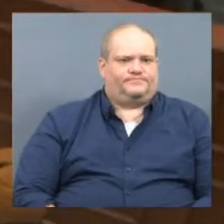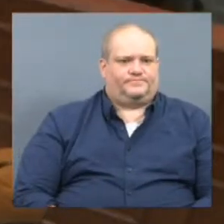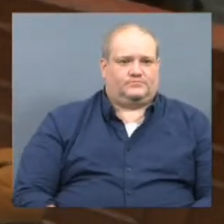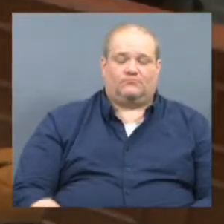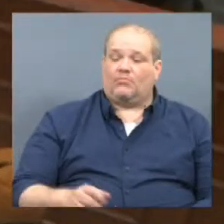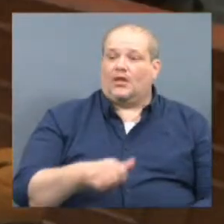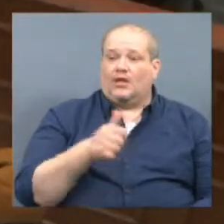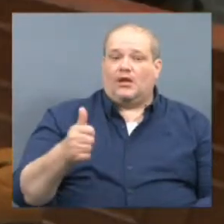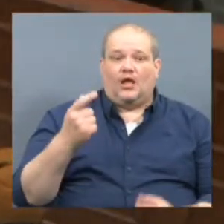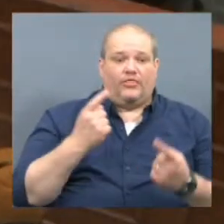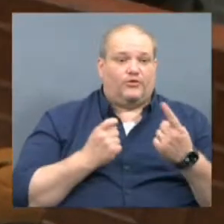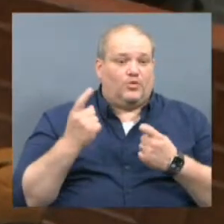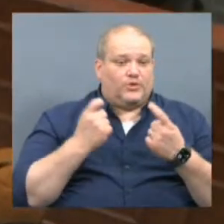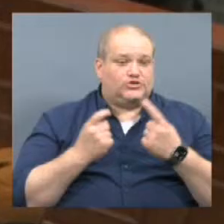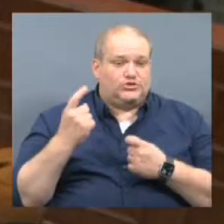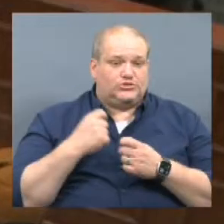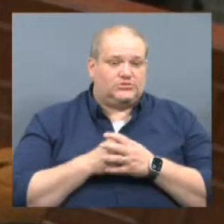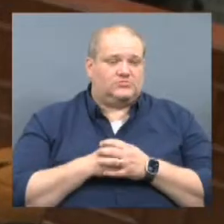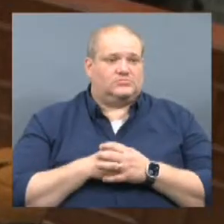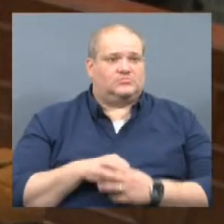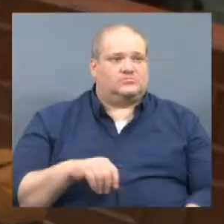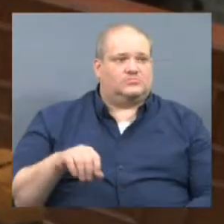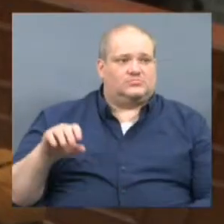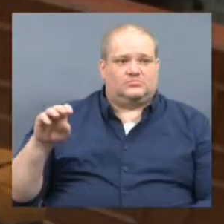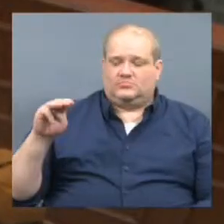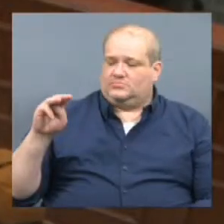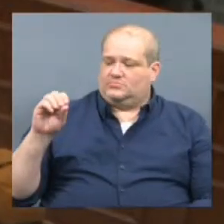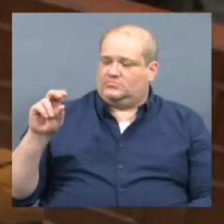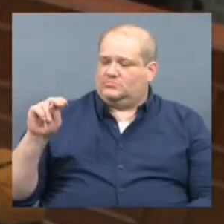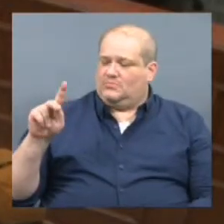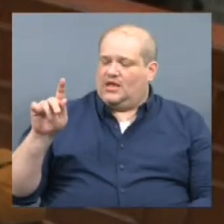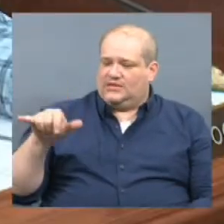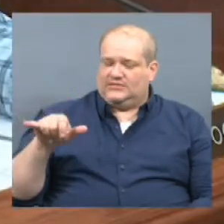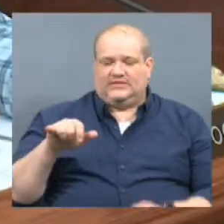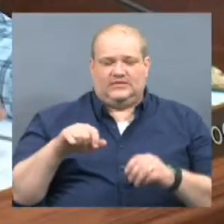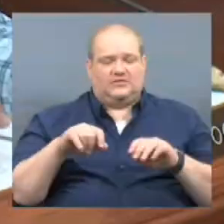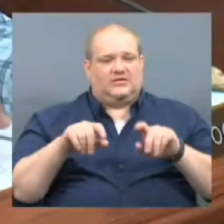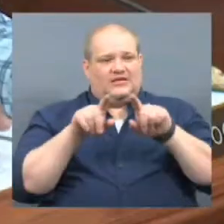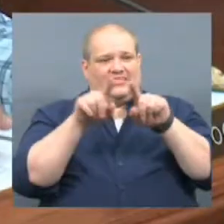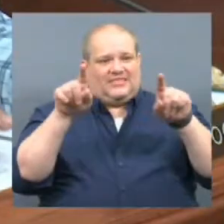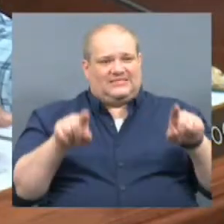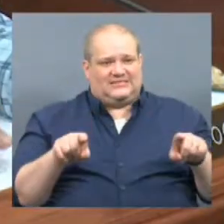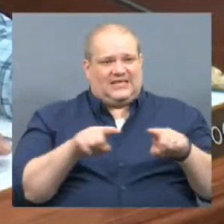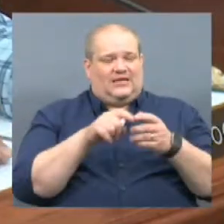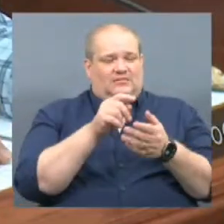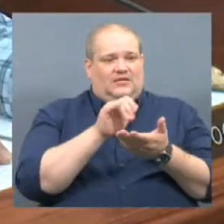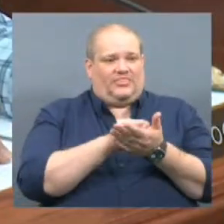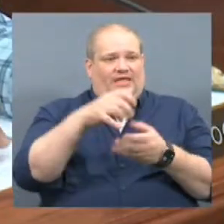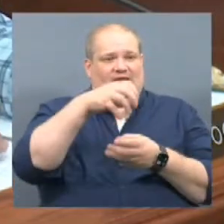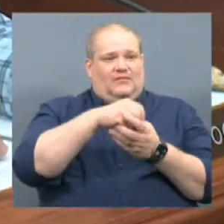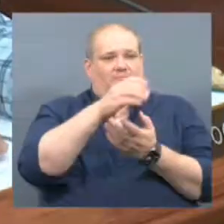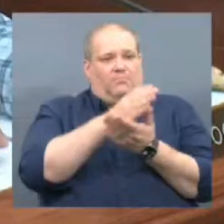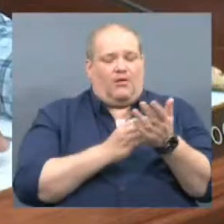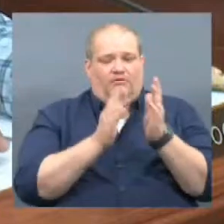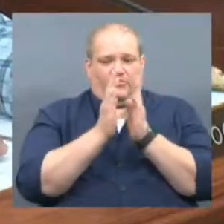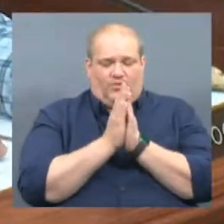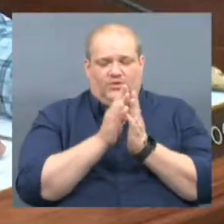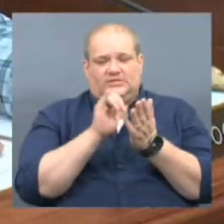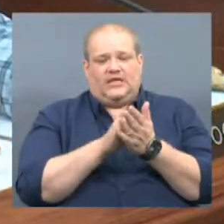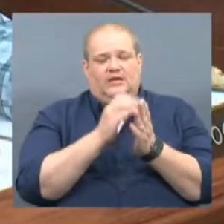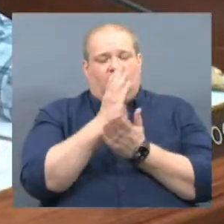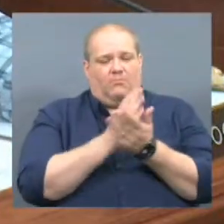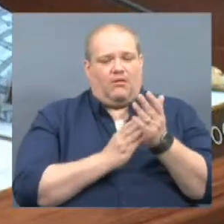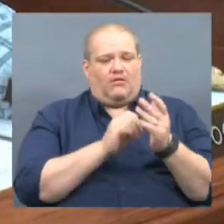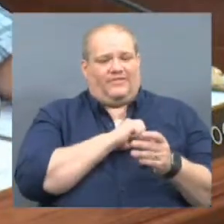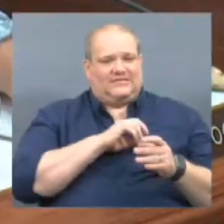Are there any other questions? I'm sorry, Monty. We have Mr. Chair, staff. just to clarify, the issue of the sign on the parking lot is part of the applicant's request and part of the staff